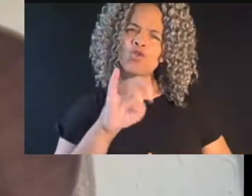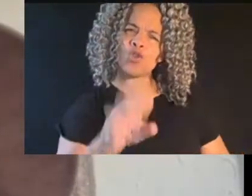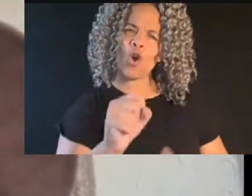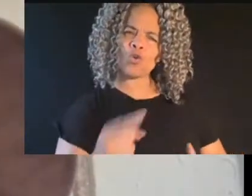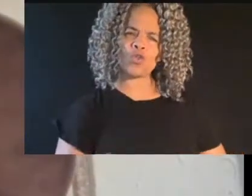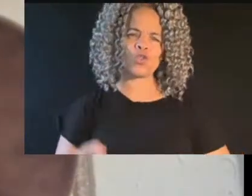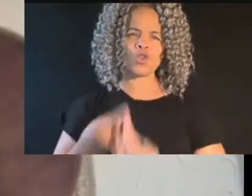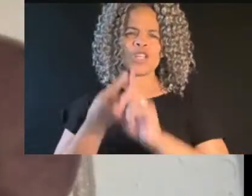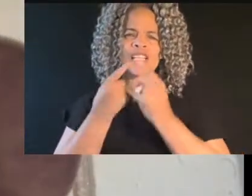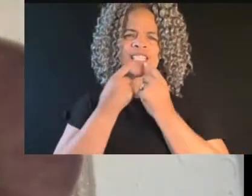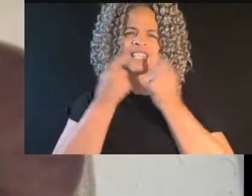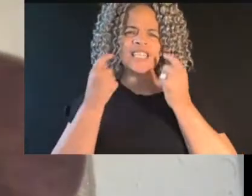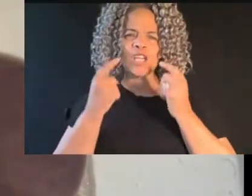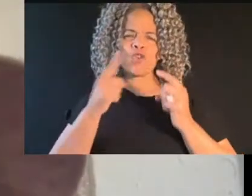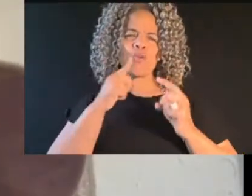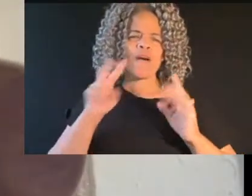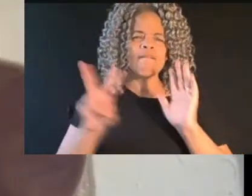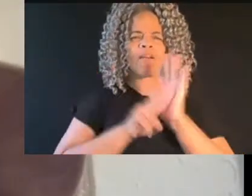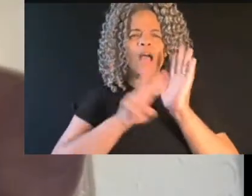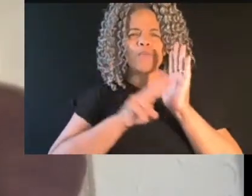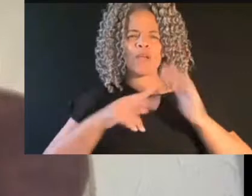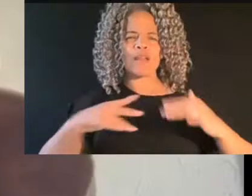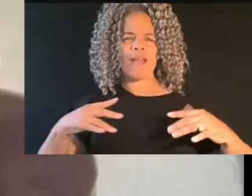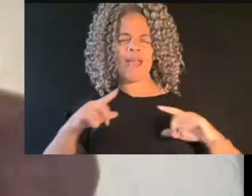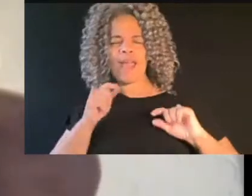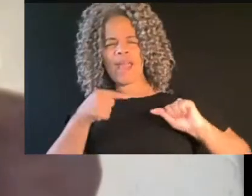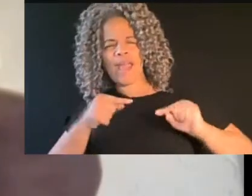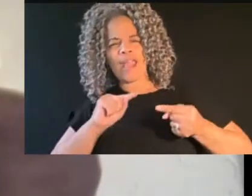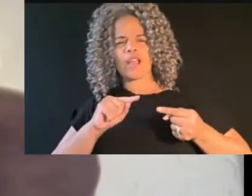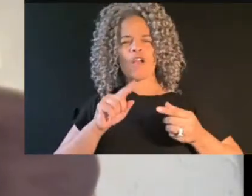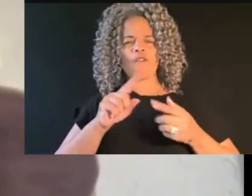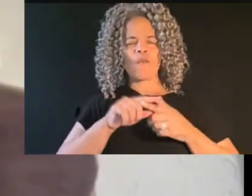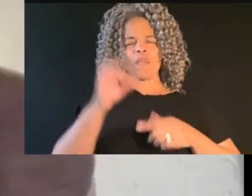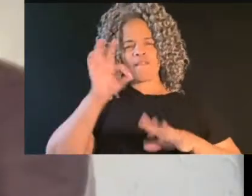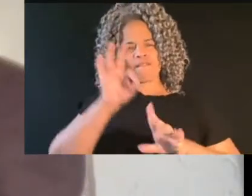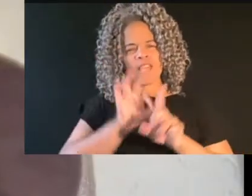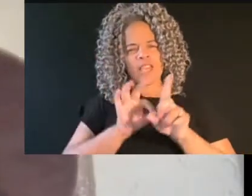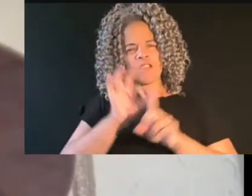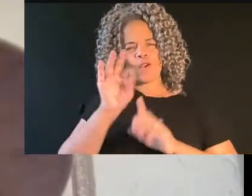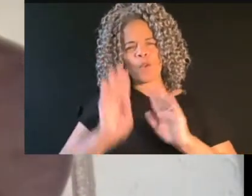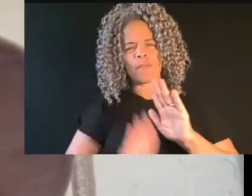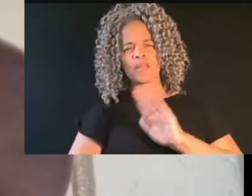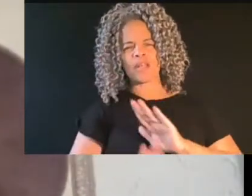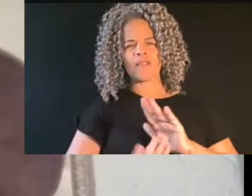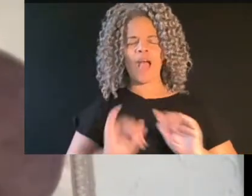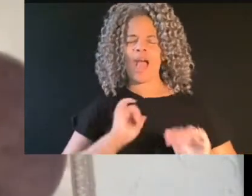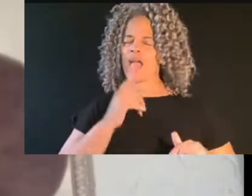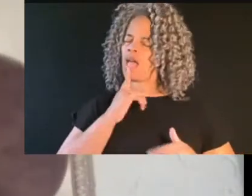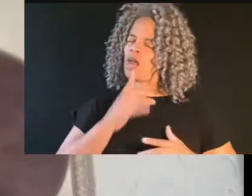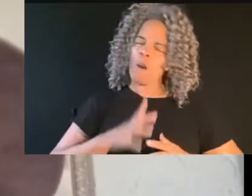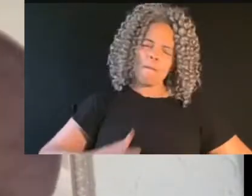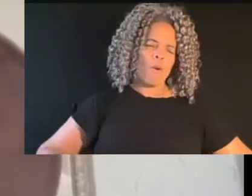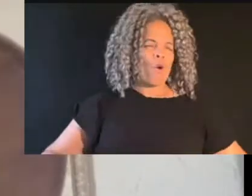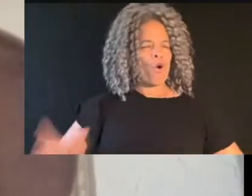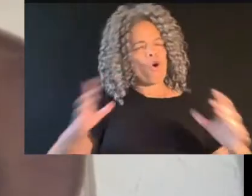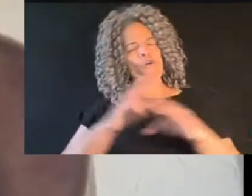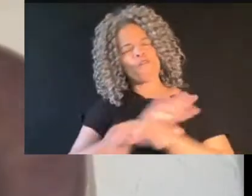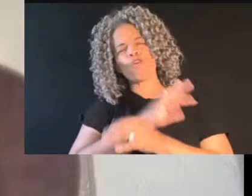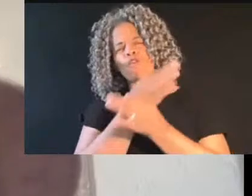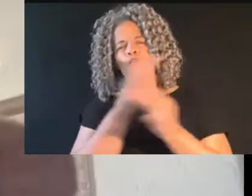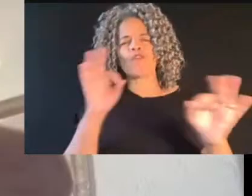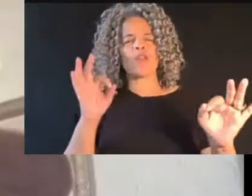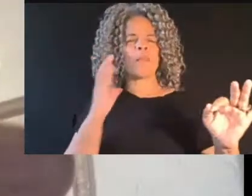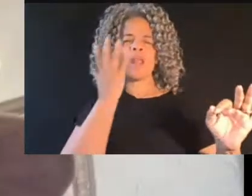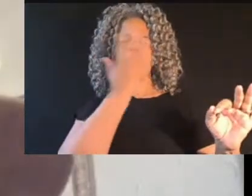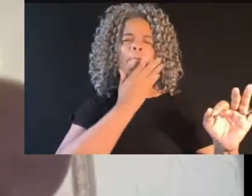teeth. You'll vibrate and ache from the fever beneath. I've had a bowl full of freedom and a mouth